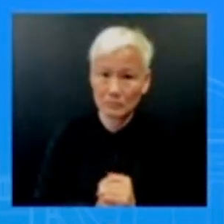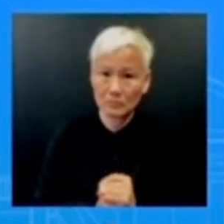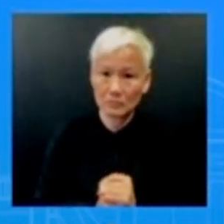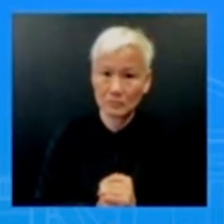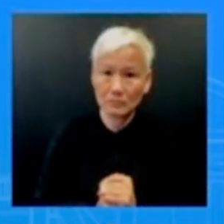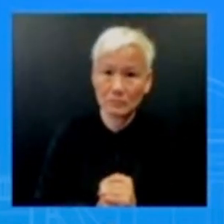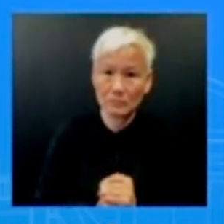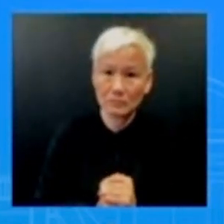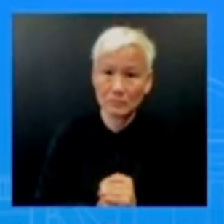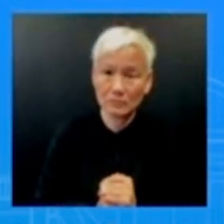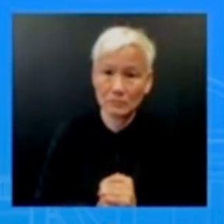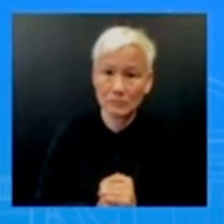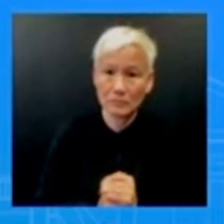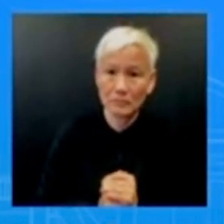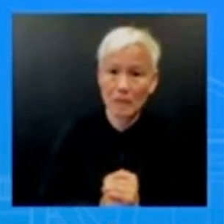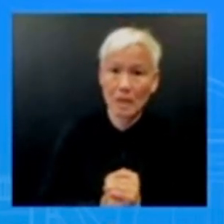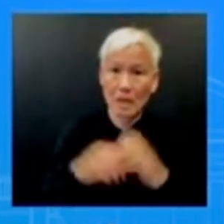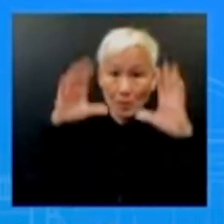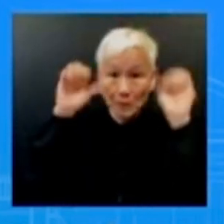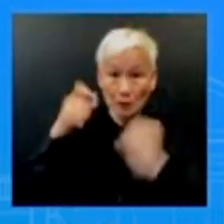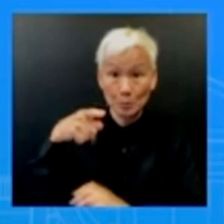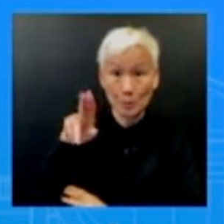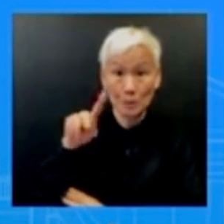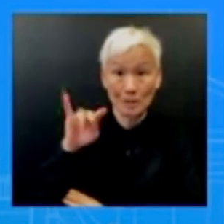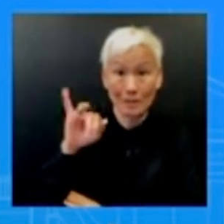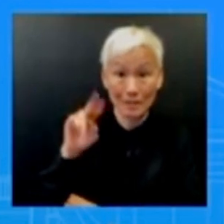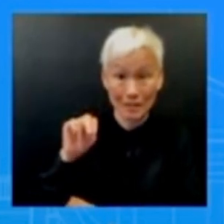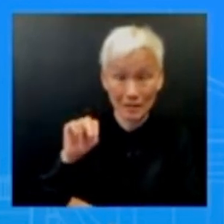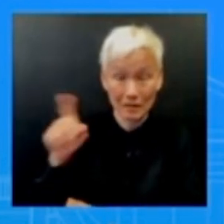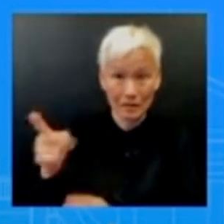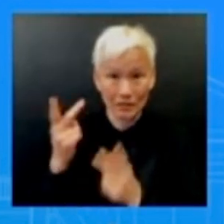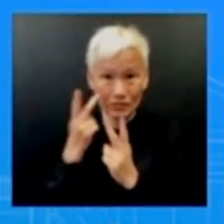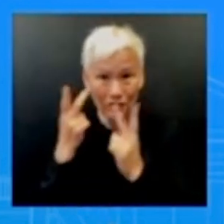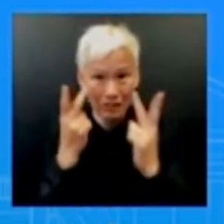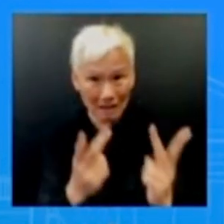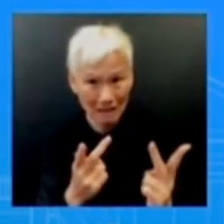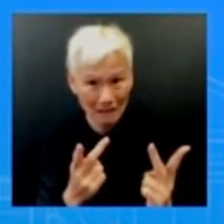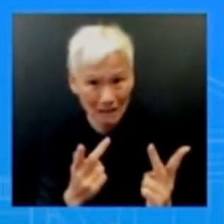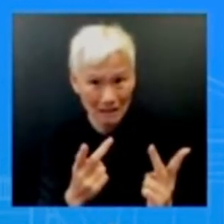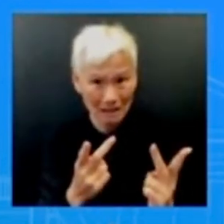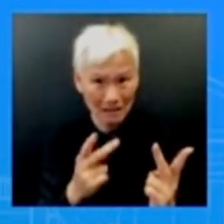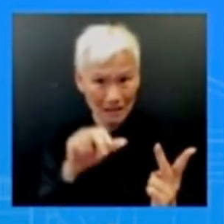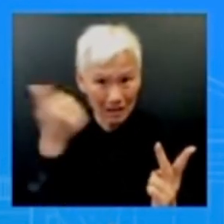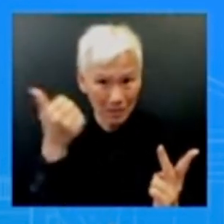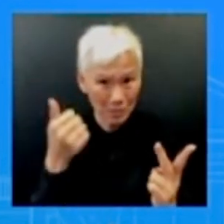over the weekend? So, look, a couple things there.